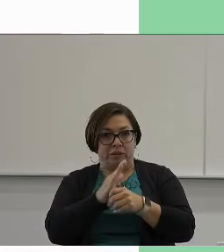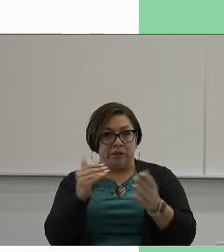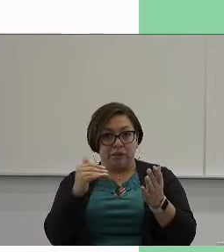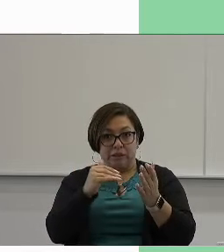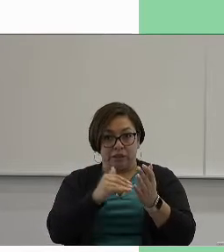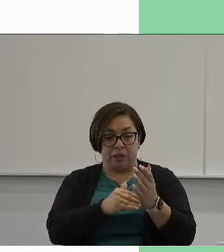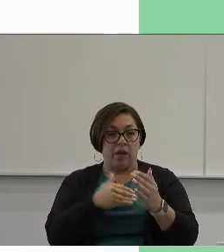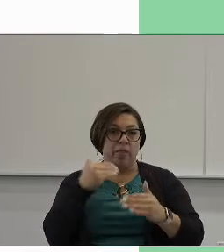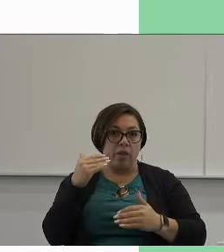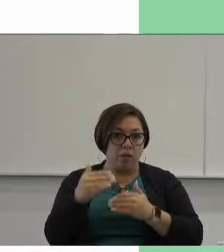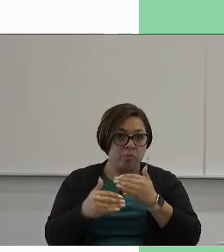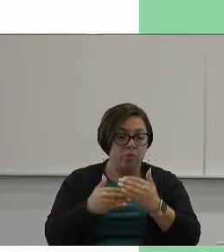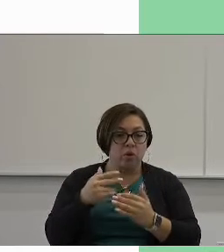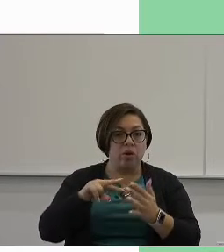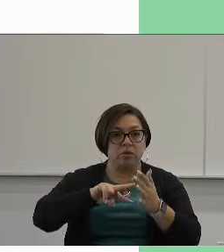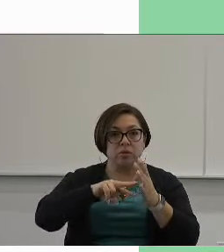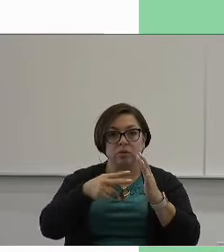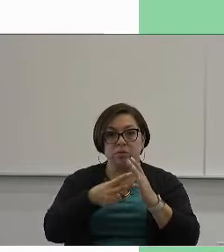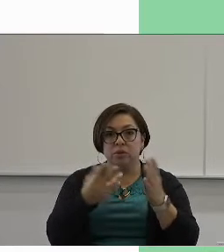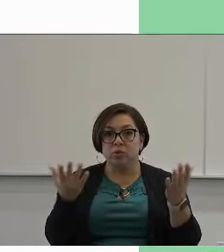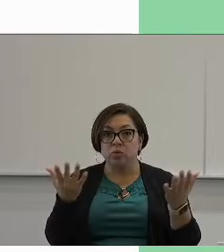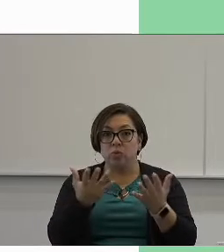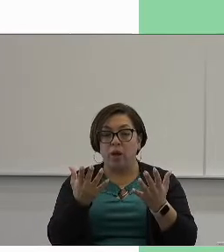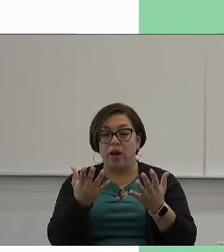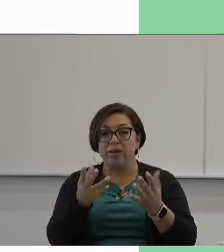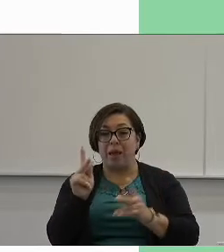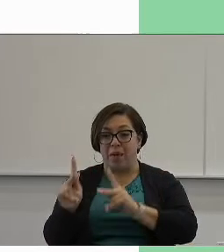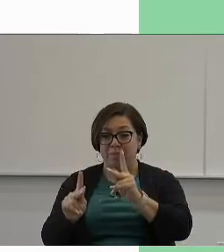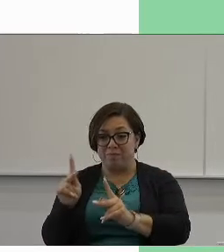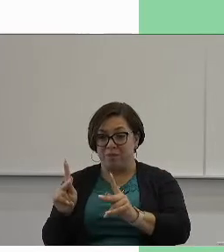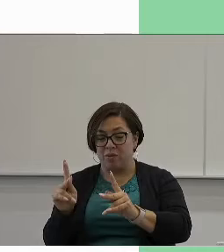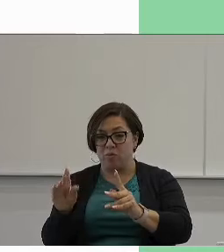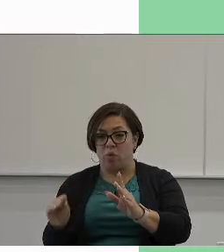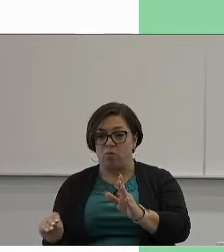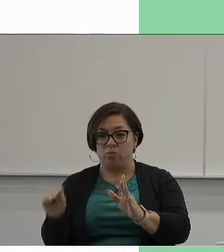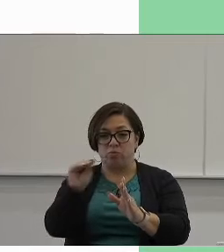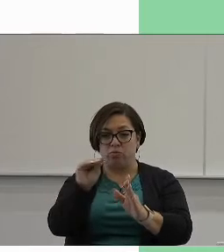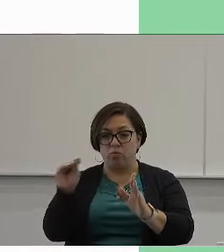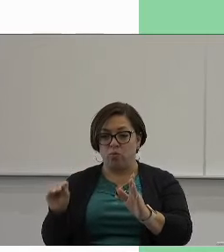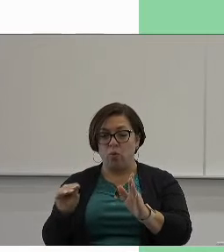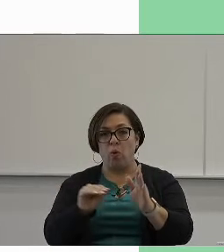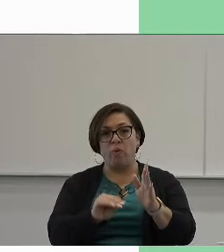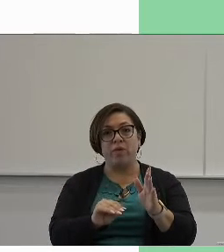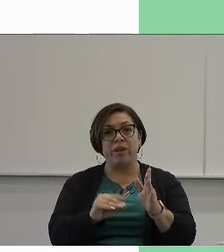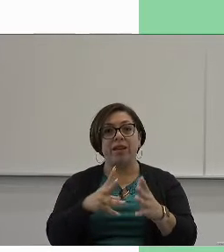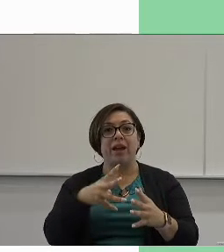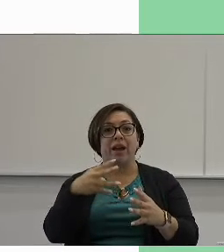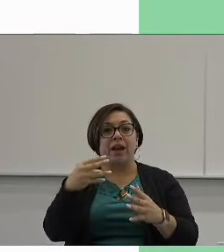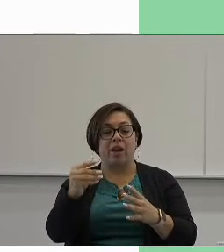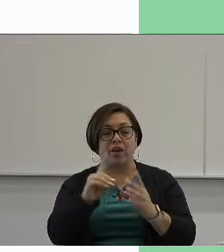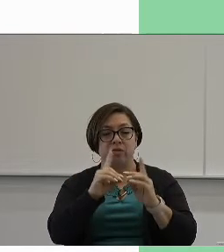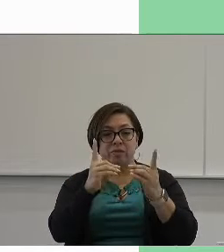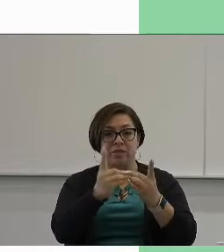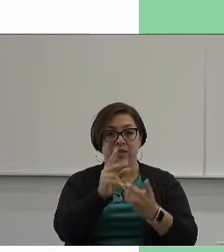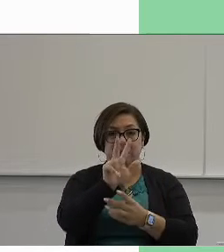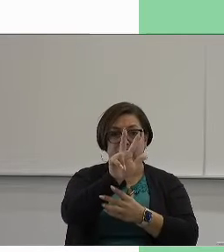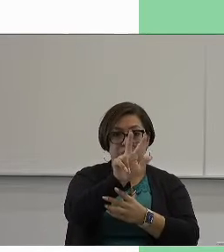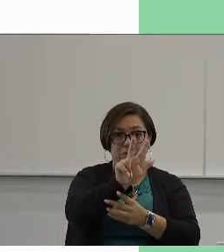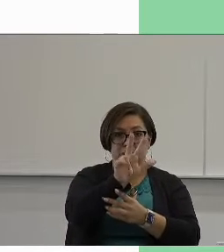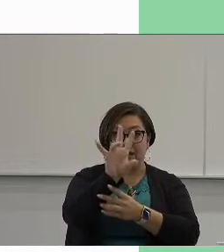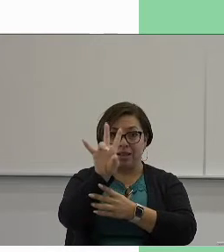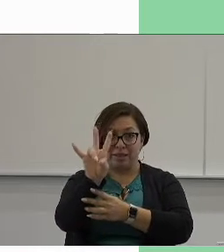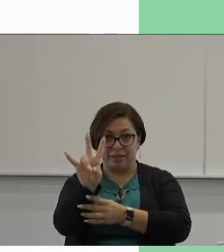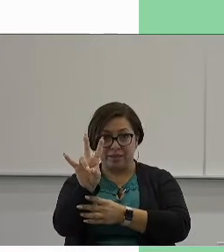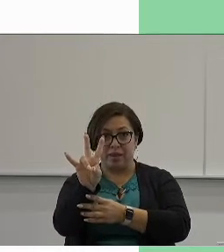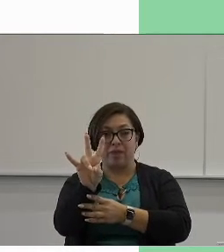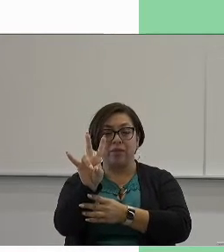be consist of moving population or redistributing population out of Districts 3 and 7,